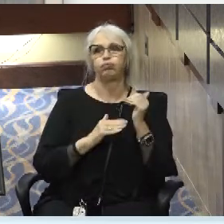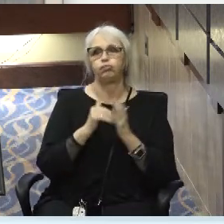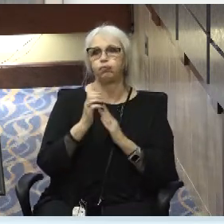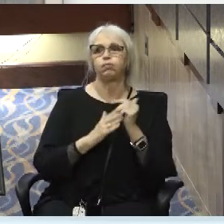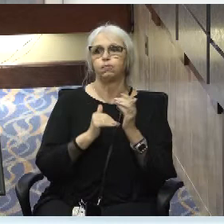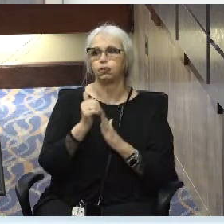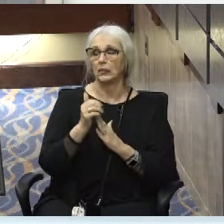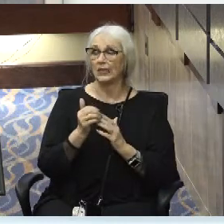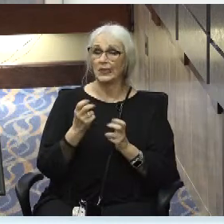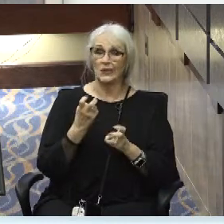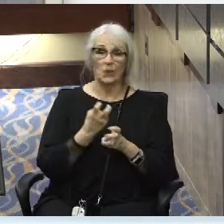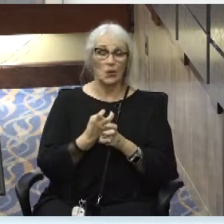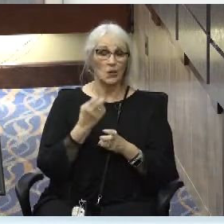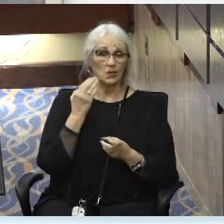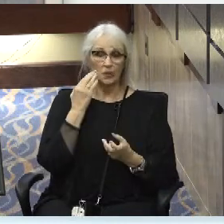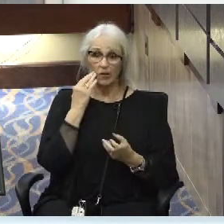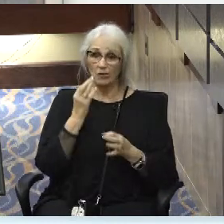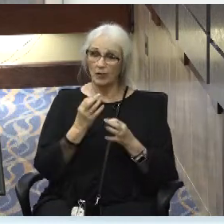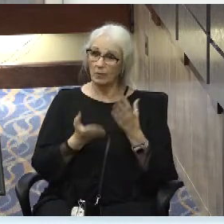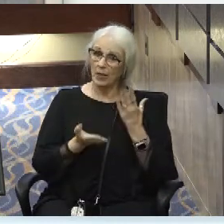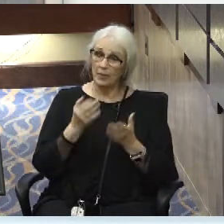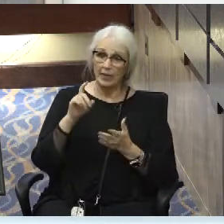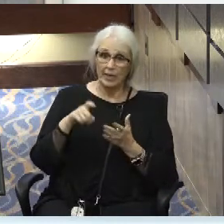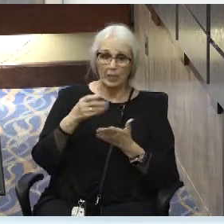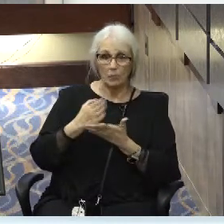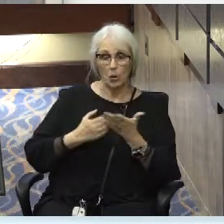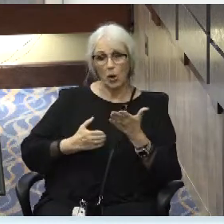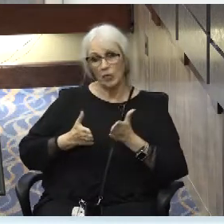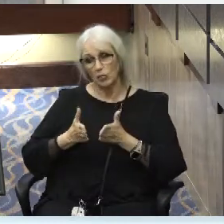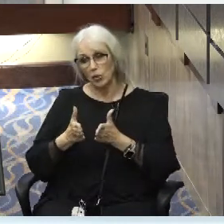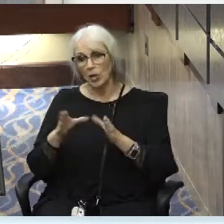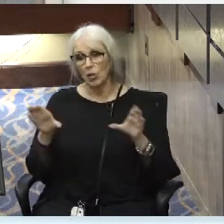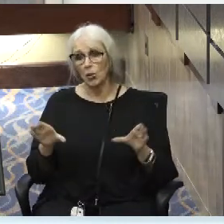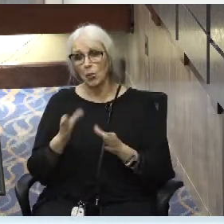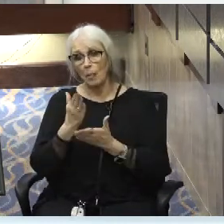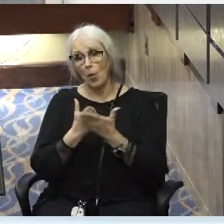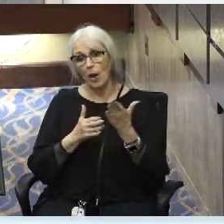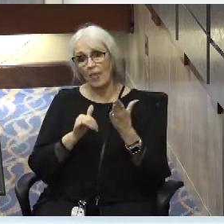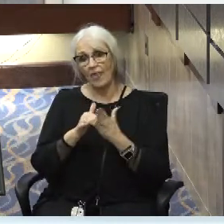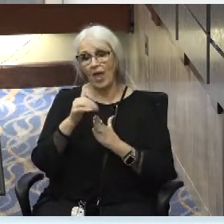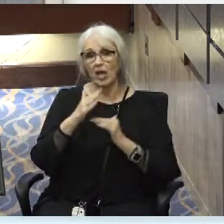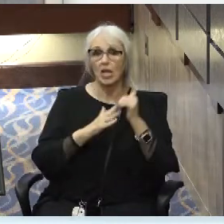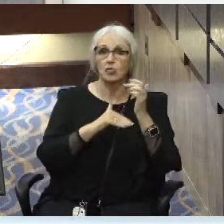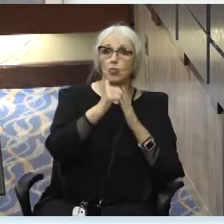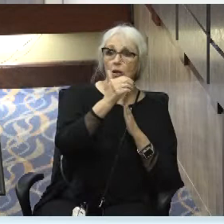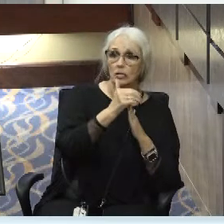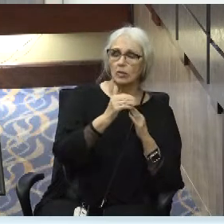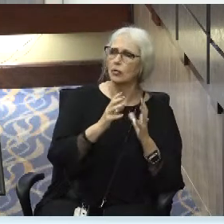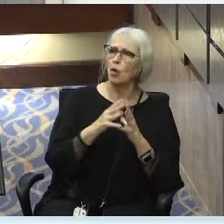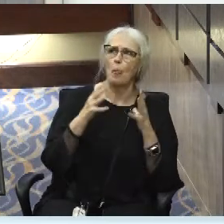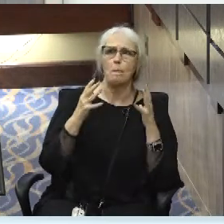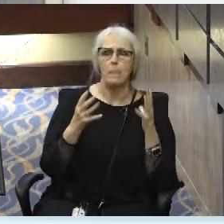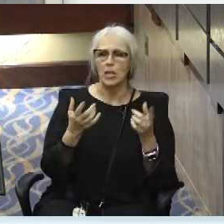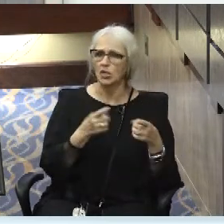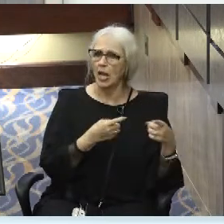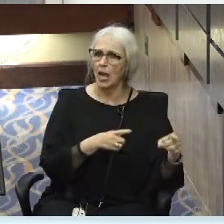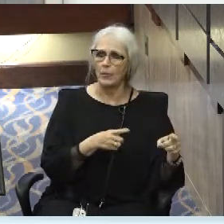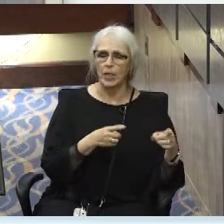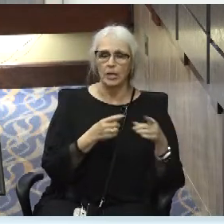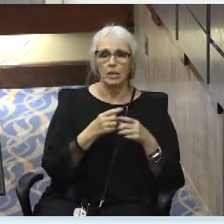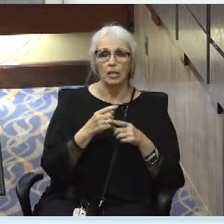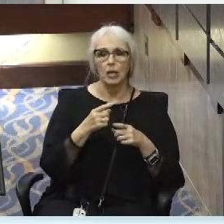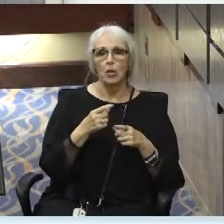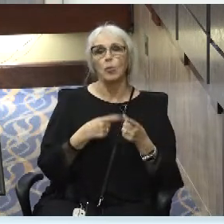they won't need part of the street to do part of that construction. There's just so much going on. And of course, when we go back